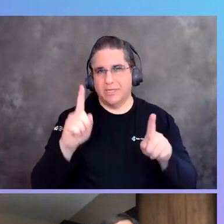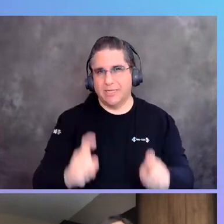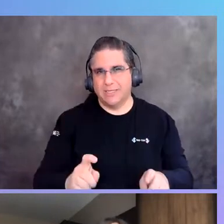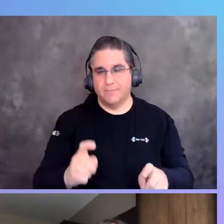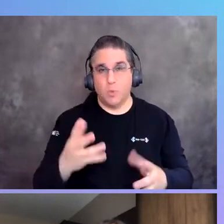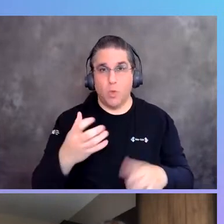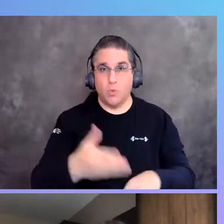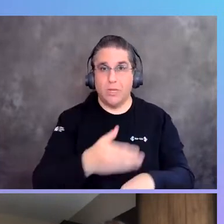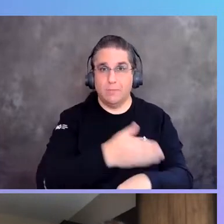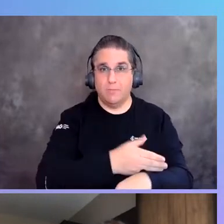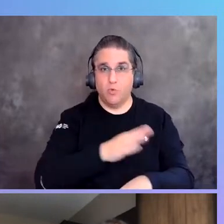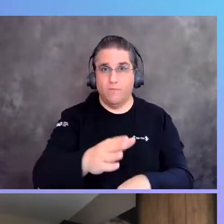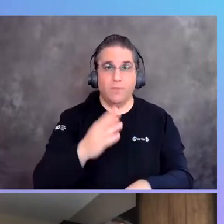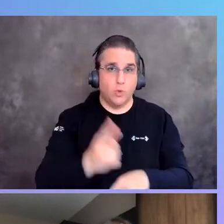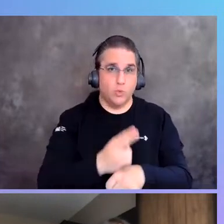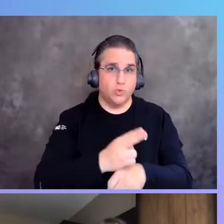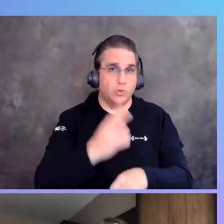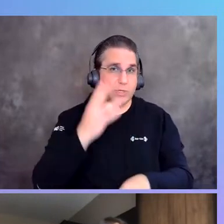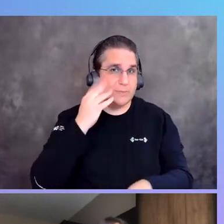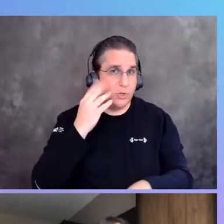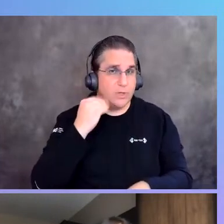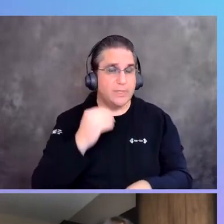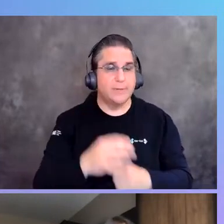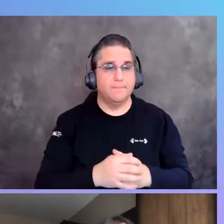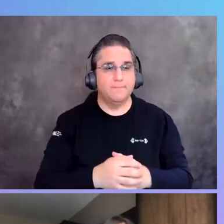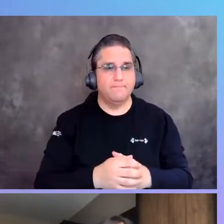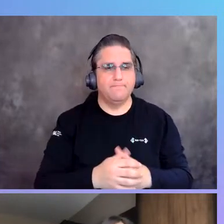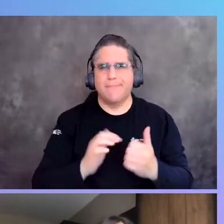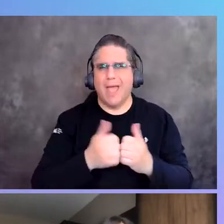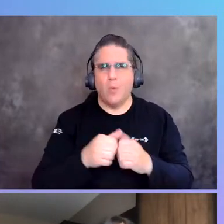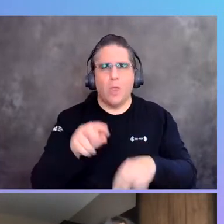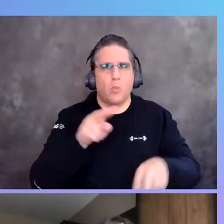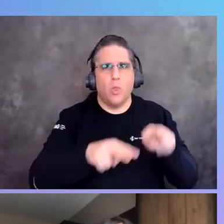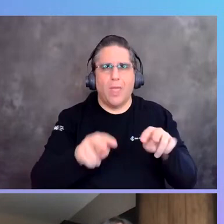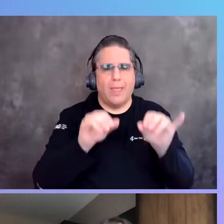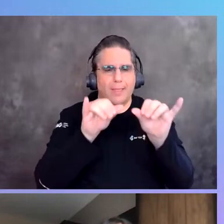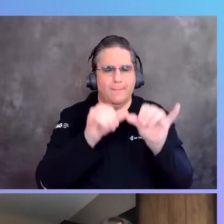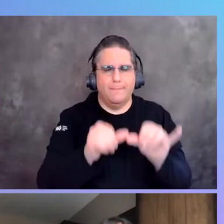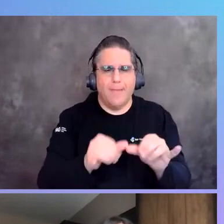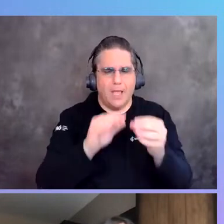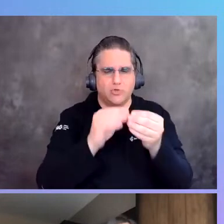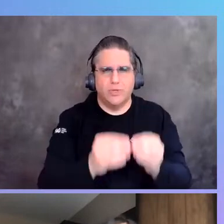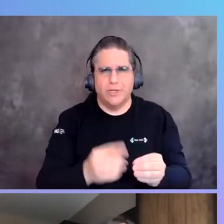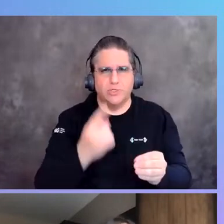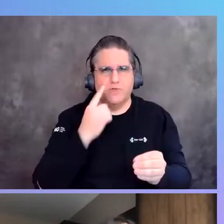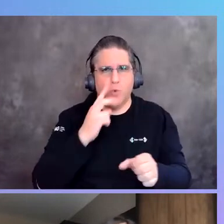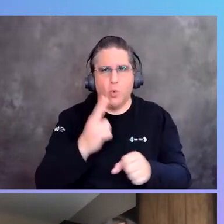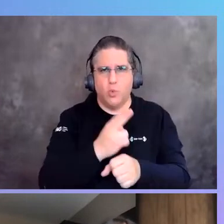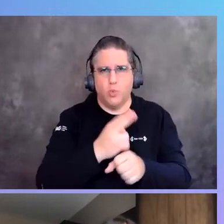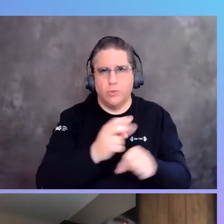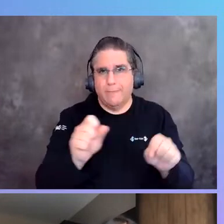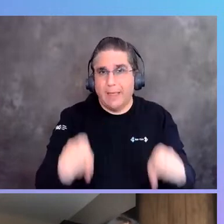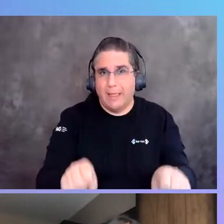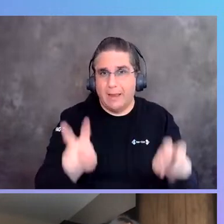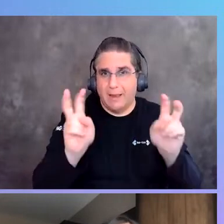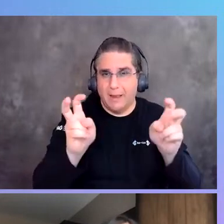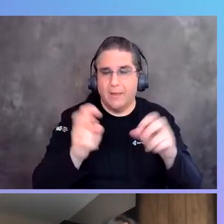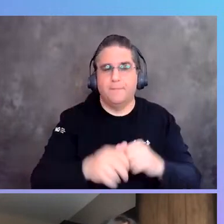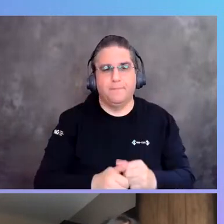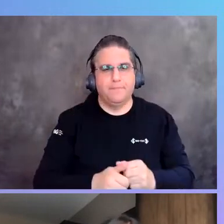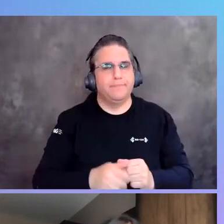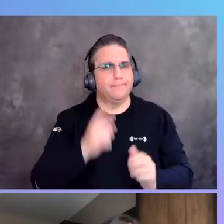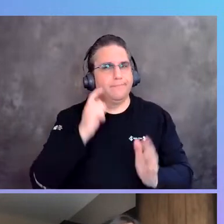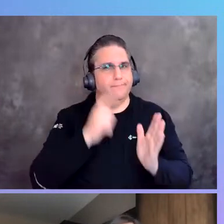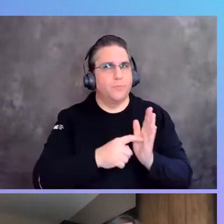There's many different ways you can look at usability testing metrics. This is probably a topic that's talked about